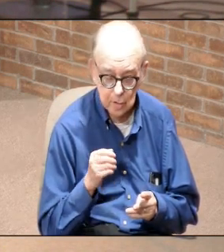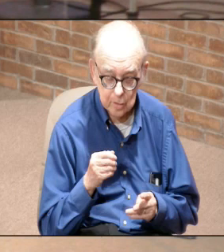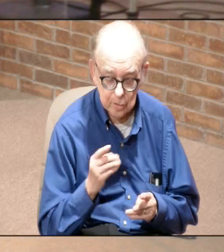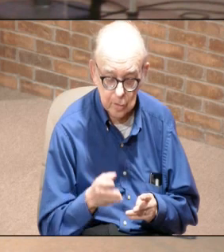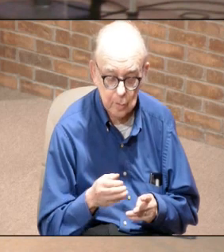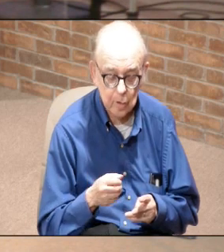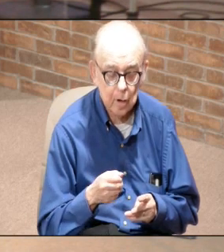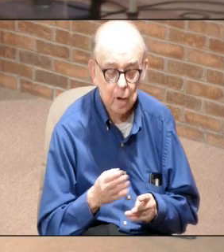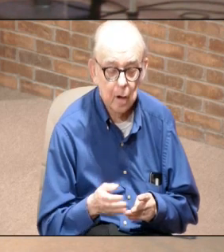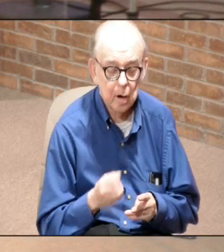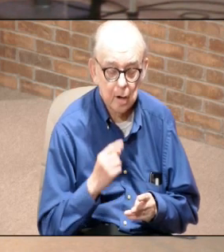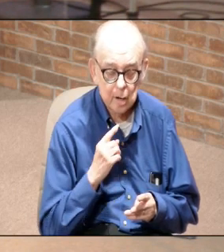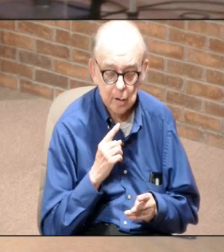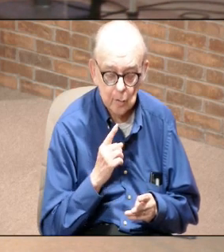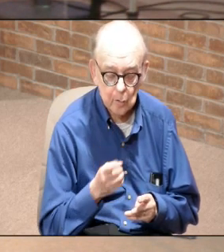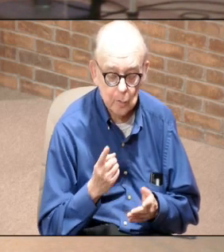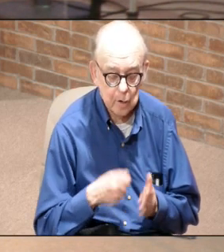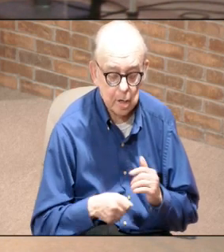is wanting to make you.